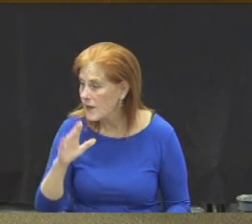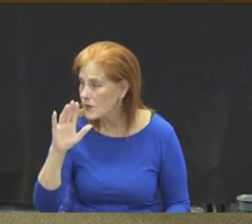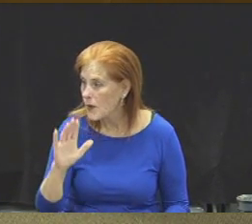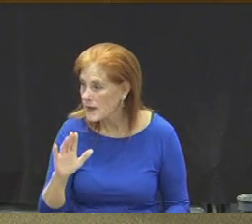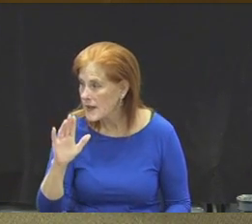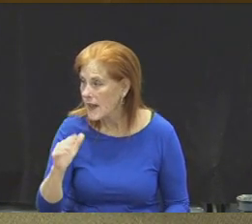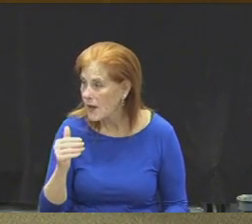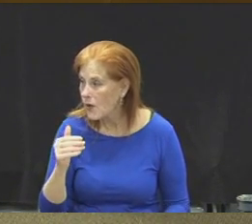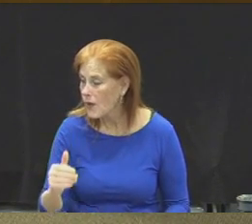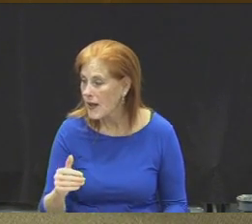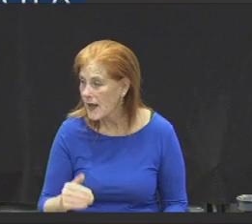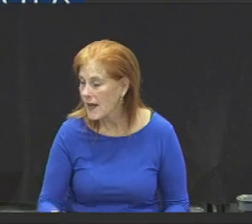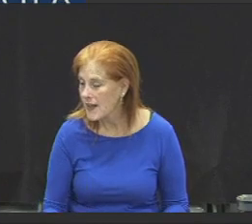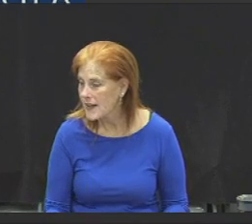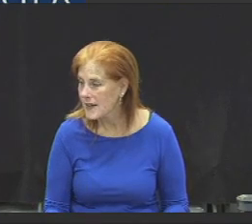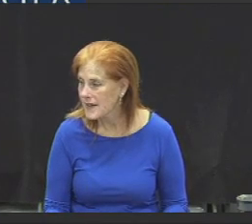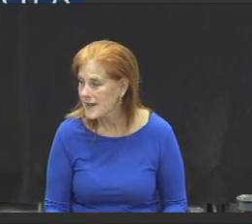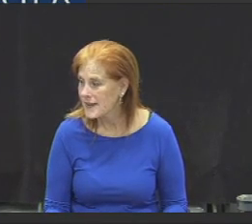Keith.